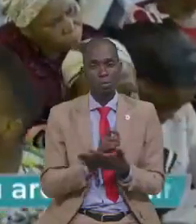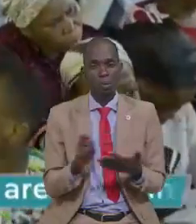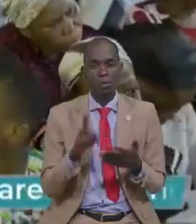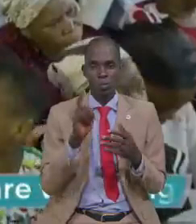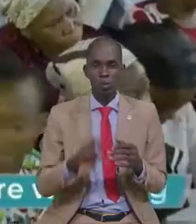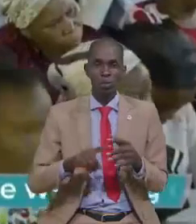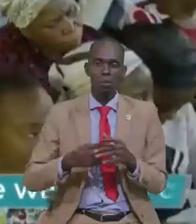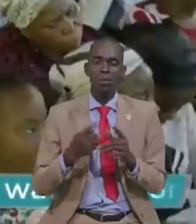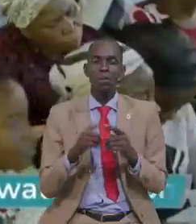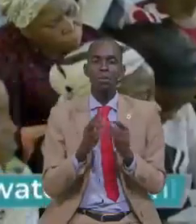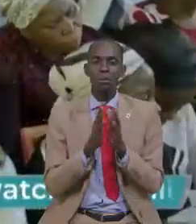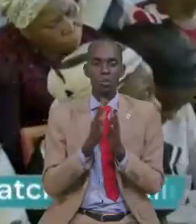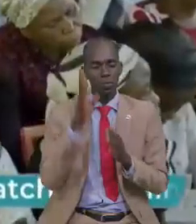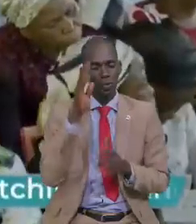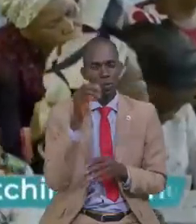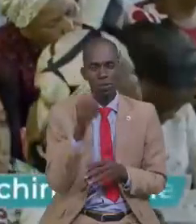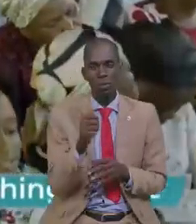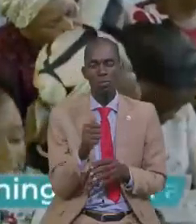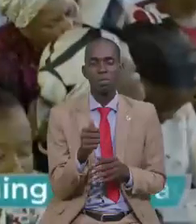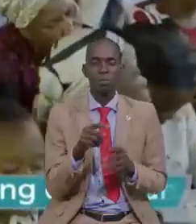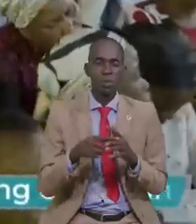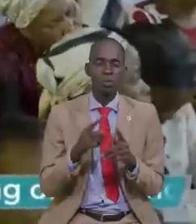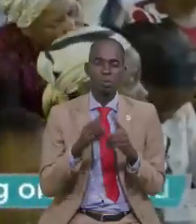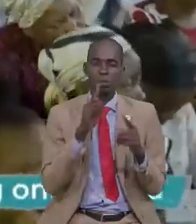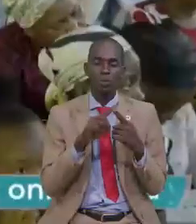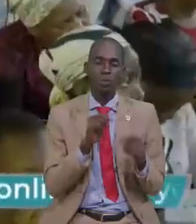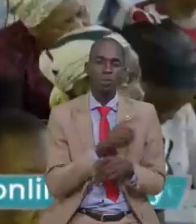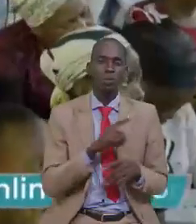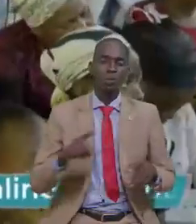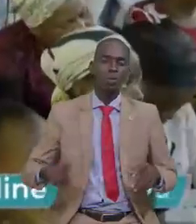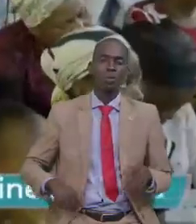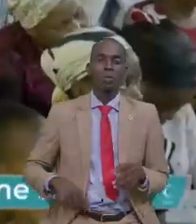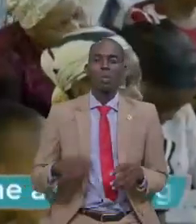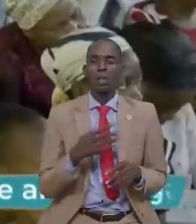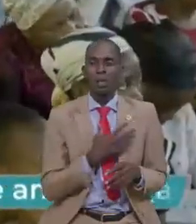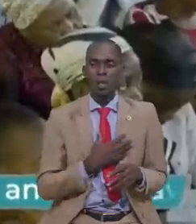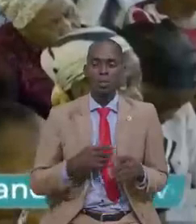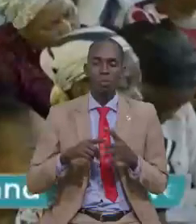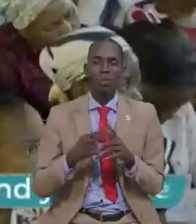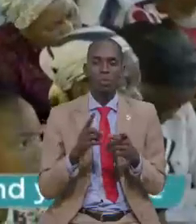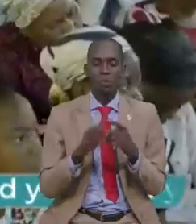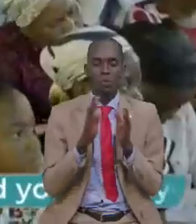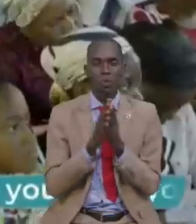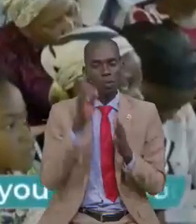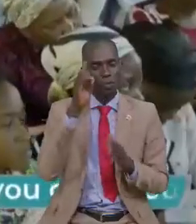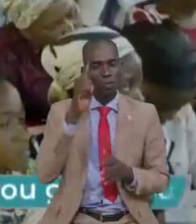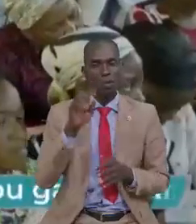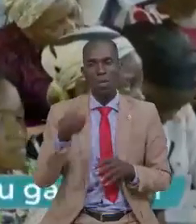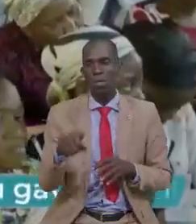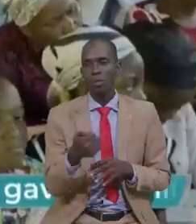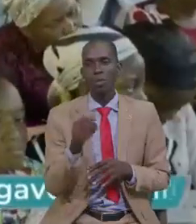there. Can you raise your flag? God bless you. Those at the left-hand side, please, may I know if you have